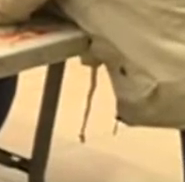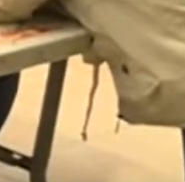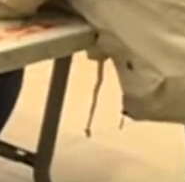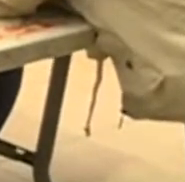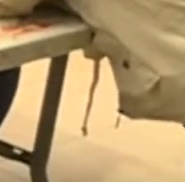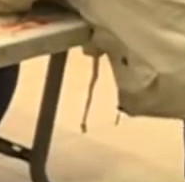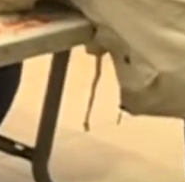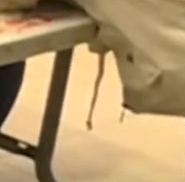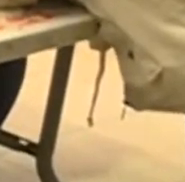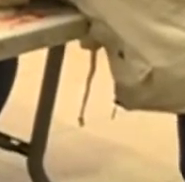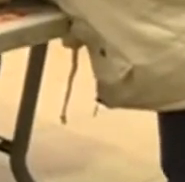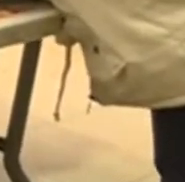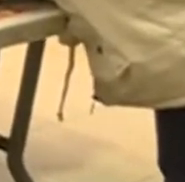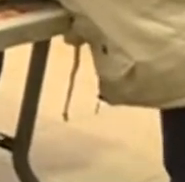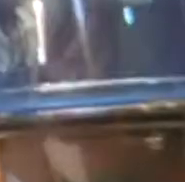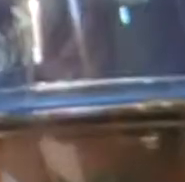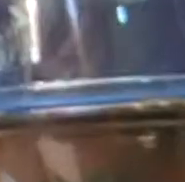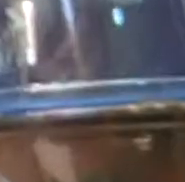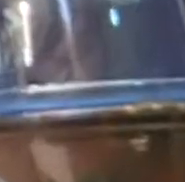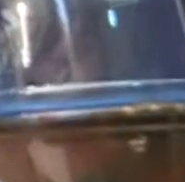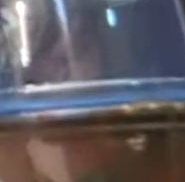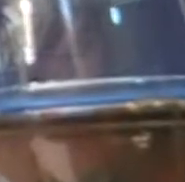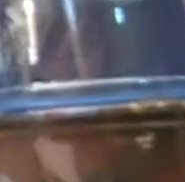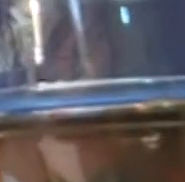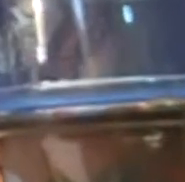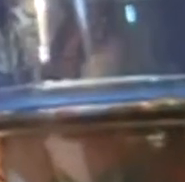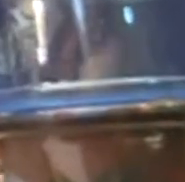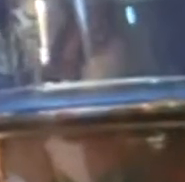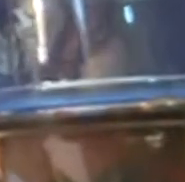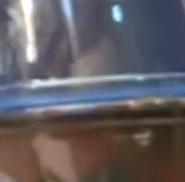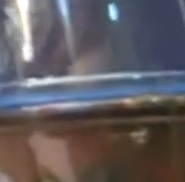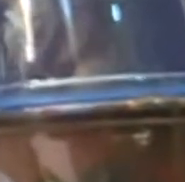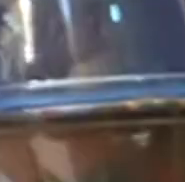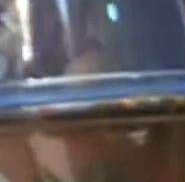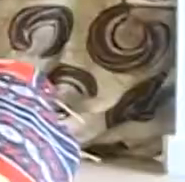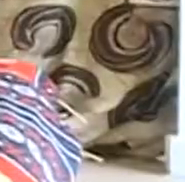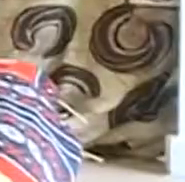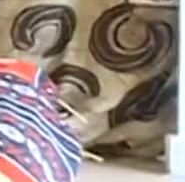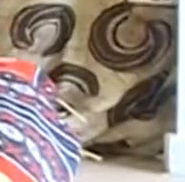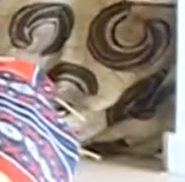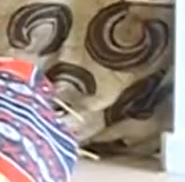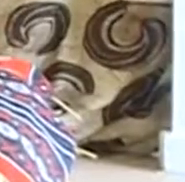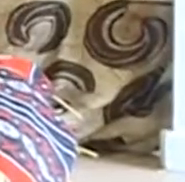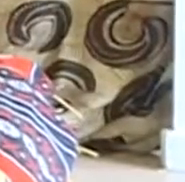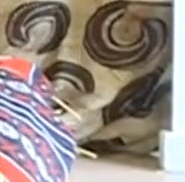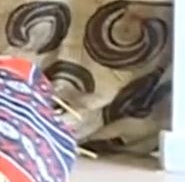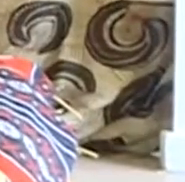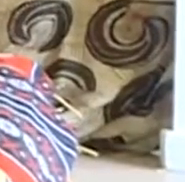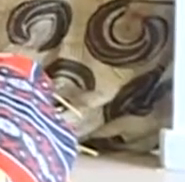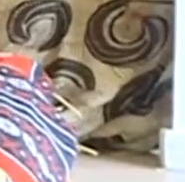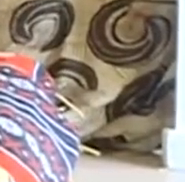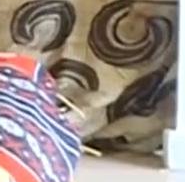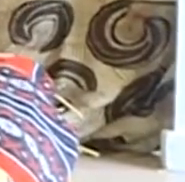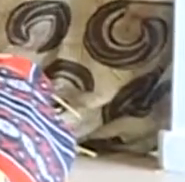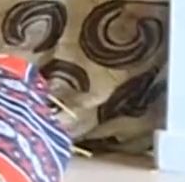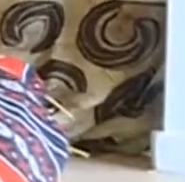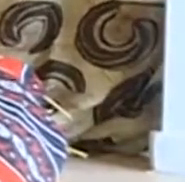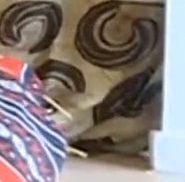the integration of contemporary artwork with cultural artifacts prevail. To the elderly, I want to say